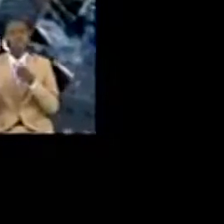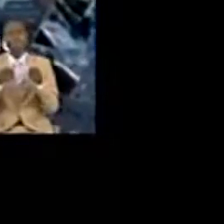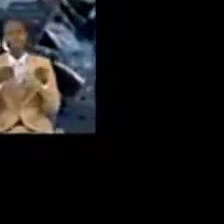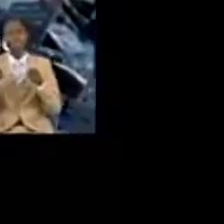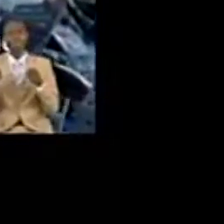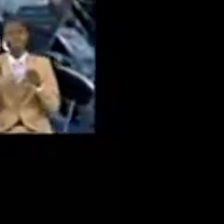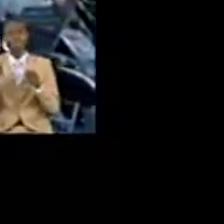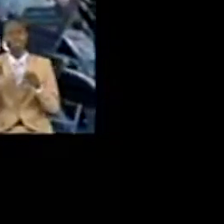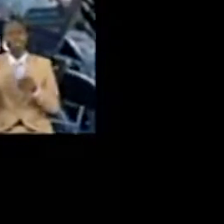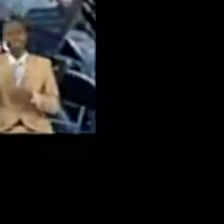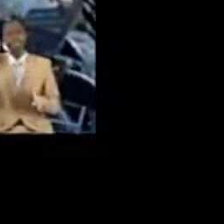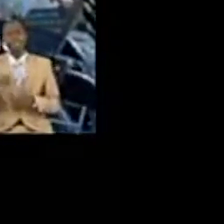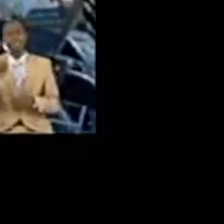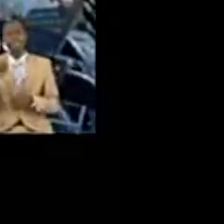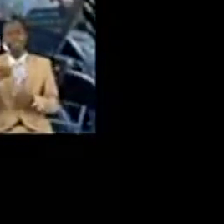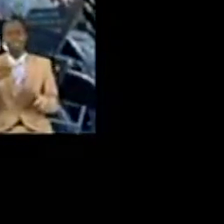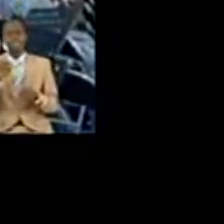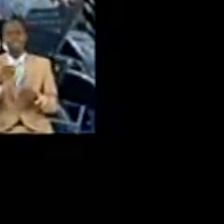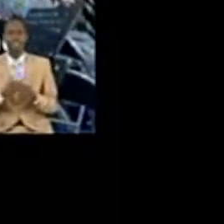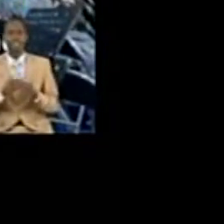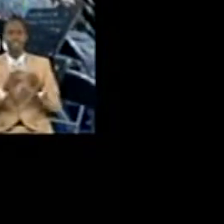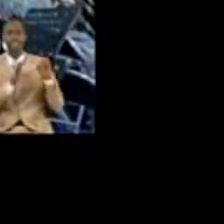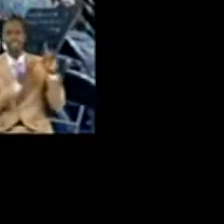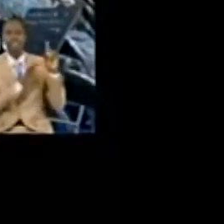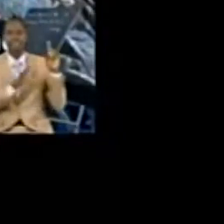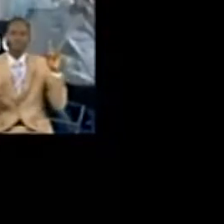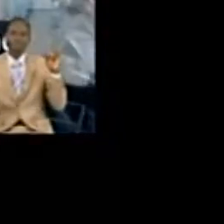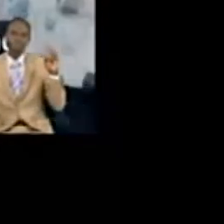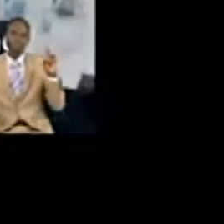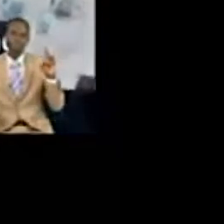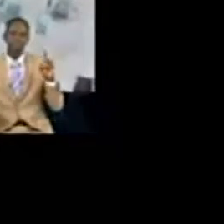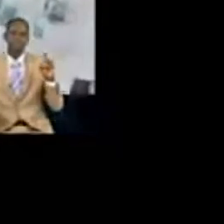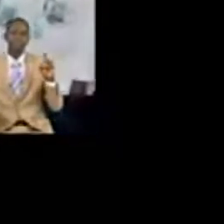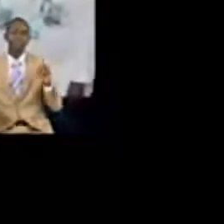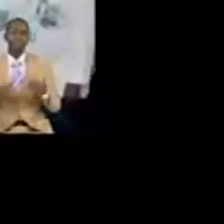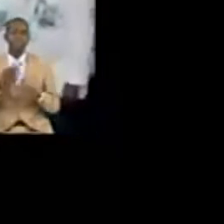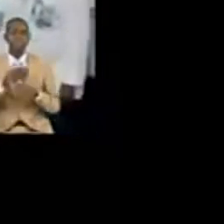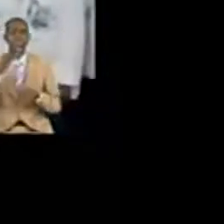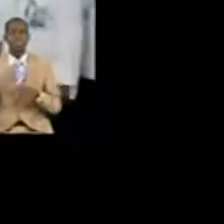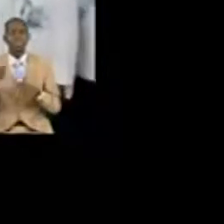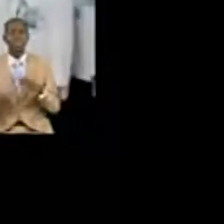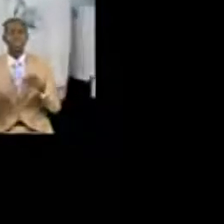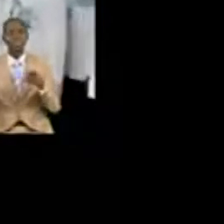oh yes, in Christ. Complete.